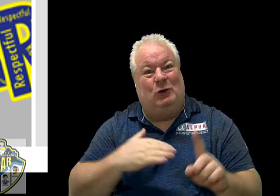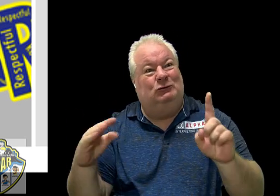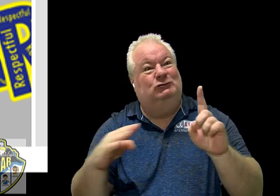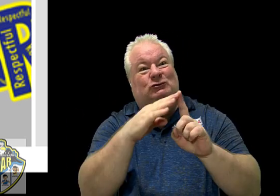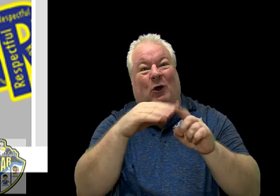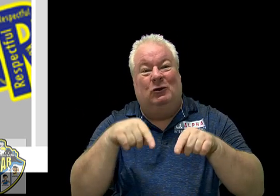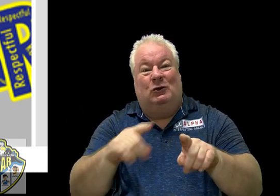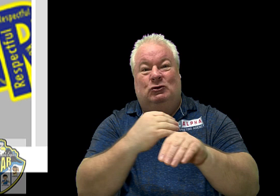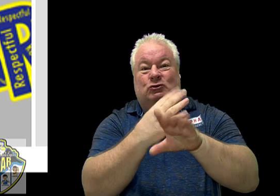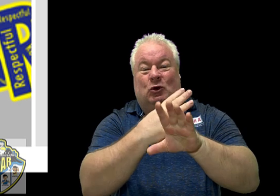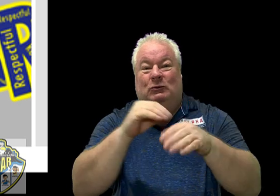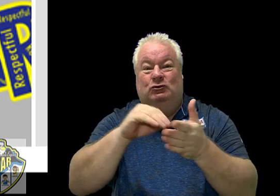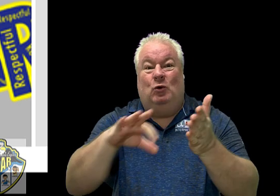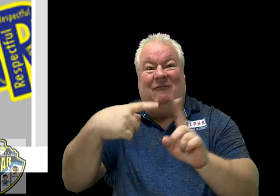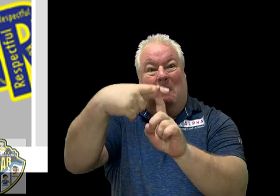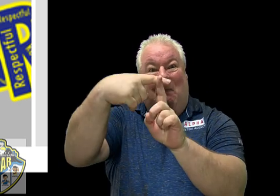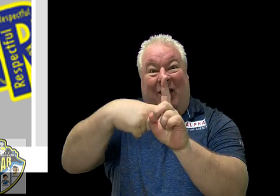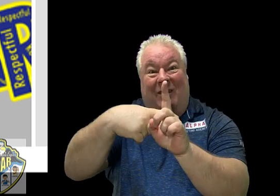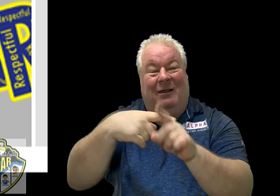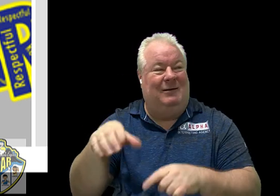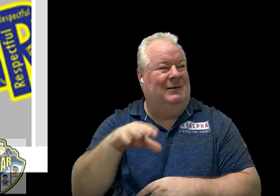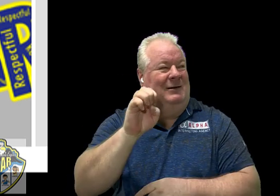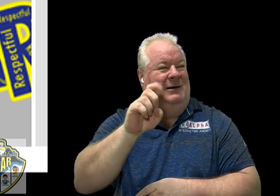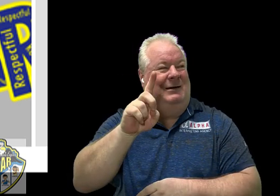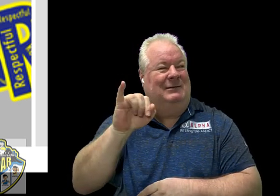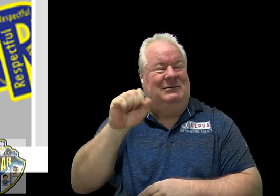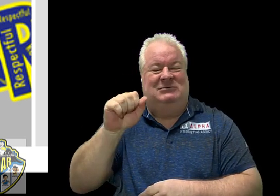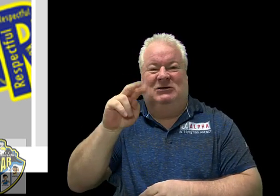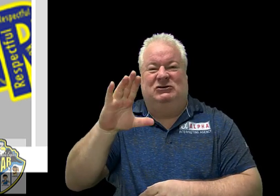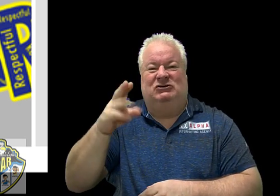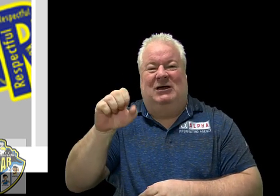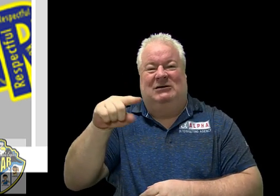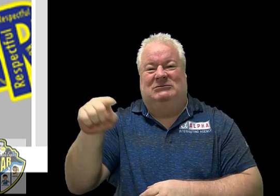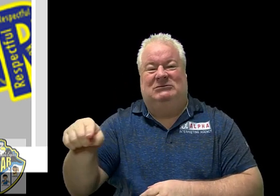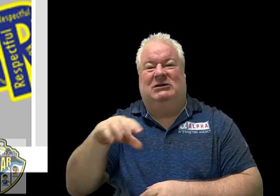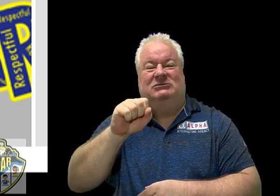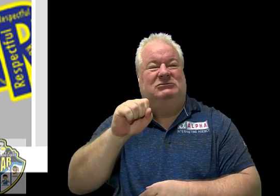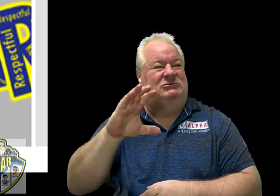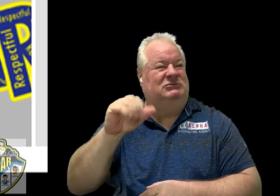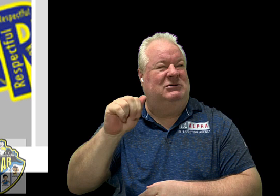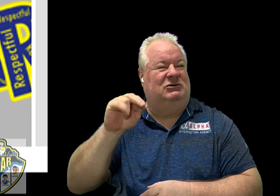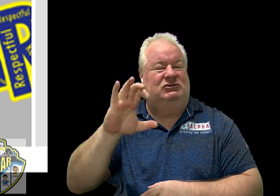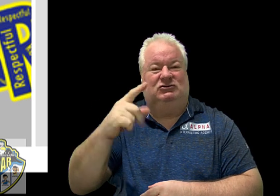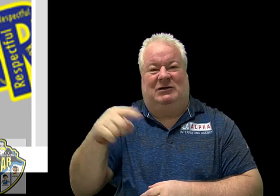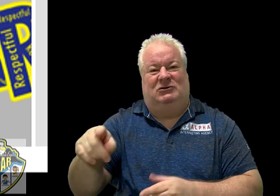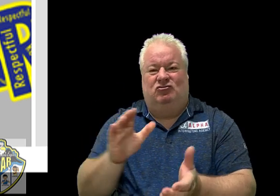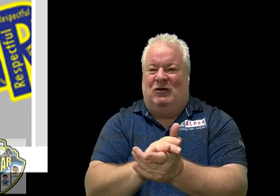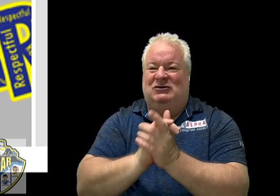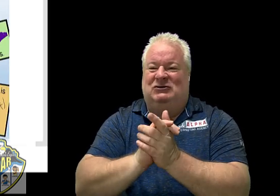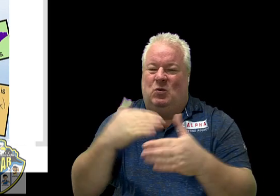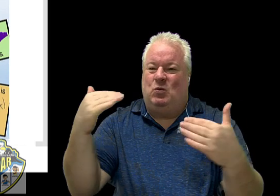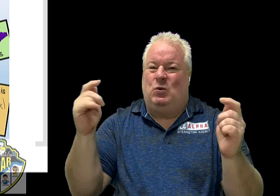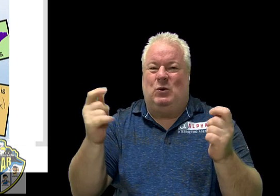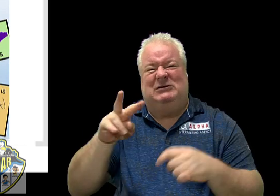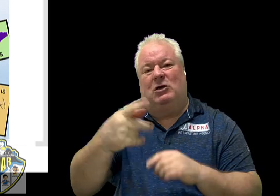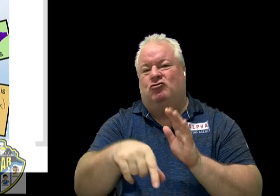on Zoom Student of the Month, Eddie Sanchez Sanchez. Congratulations, second grade.